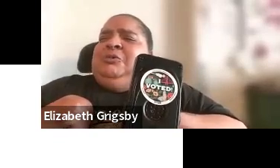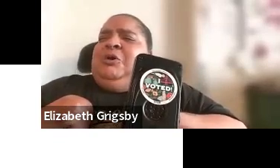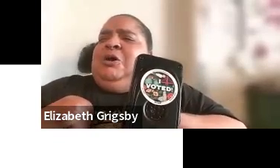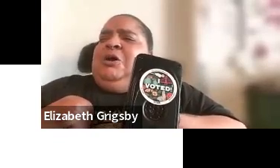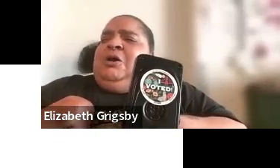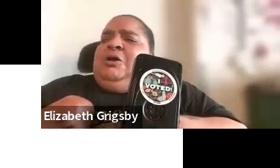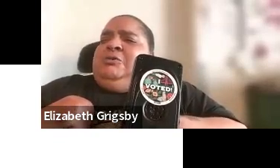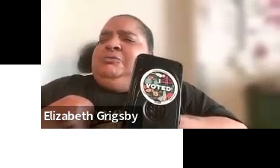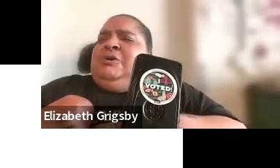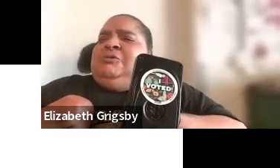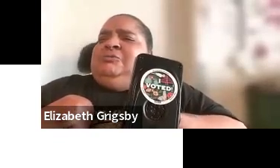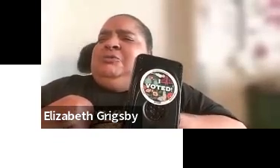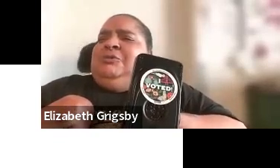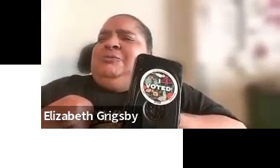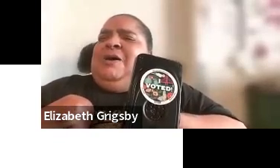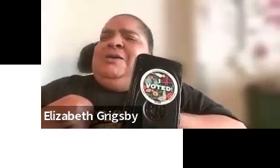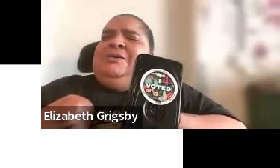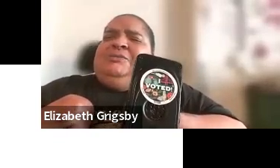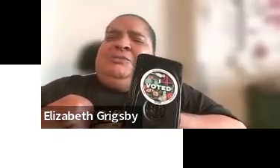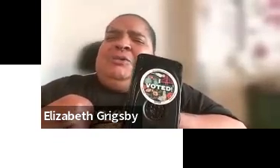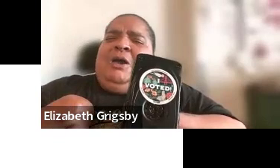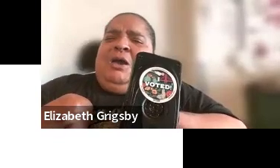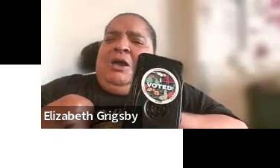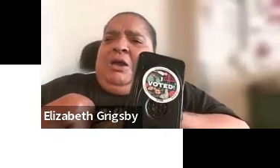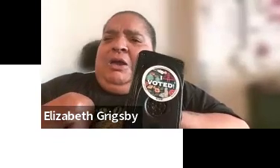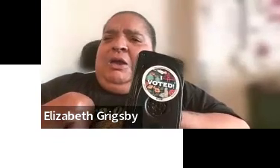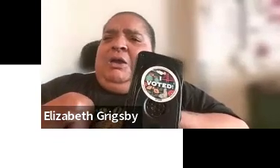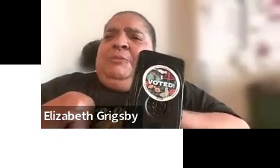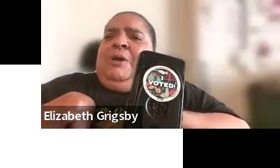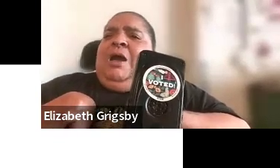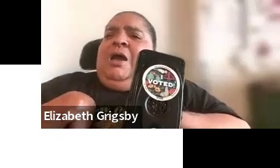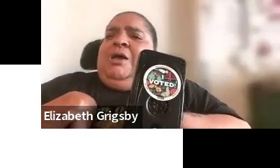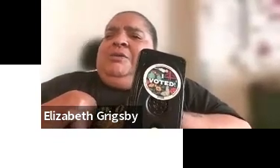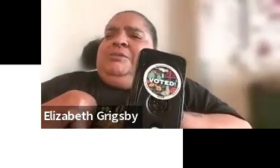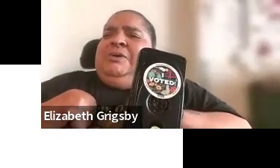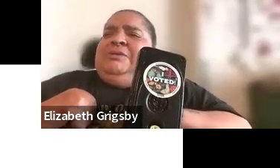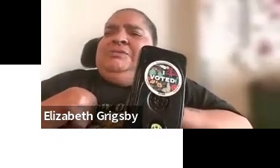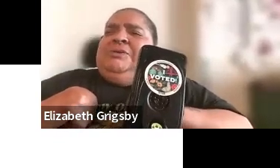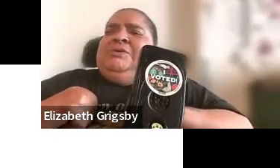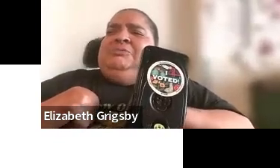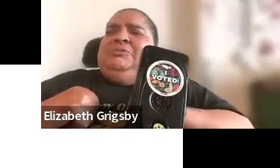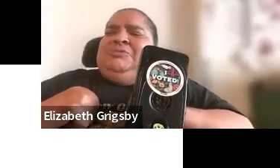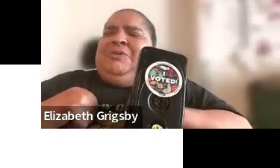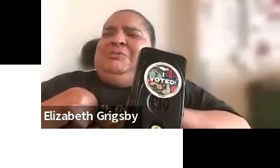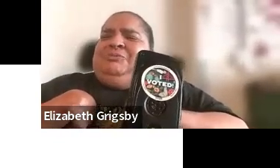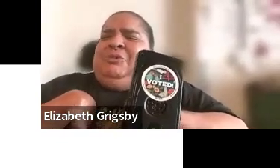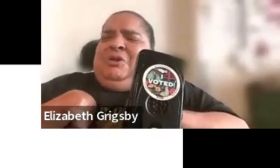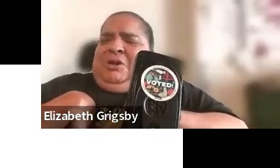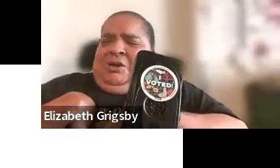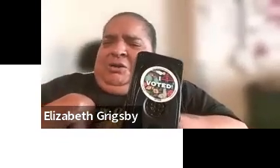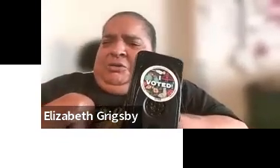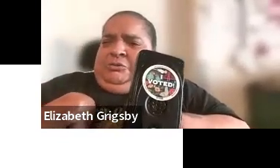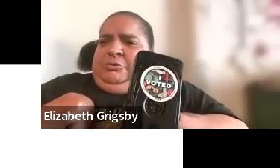relation to sexual violence. If they did receive